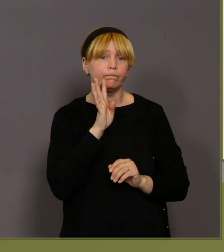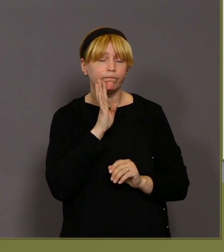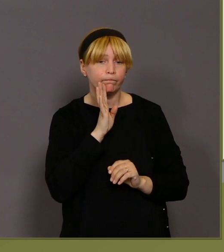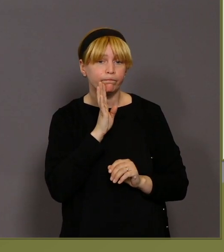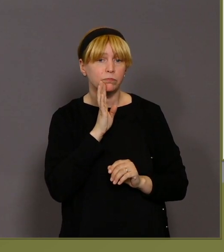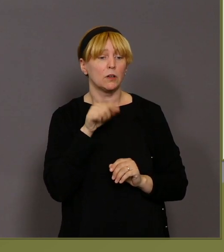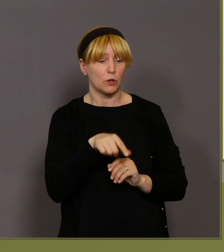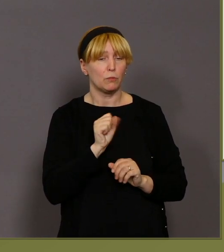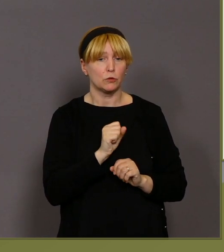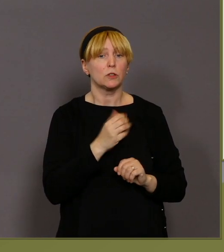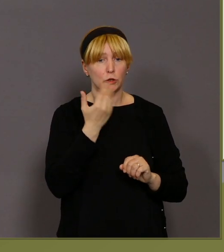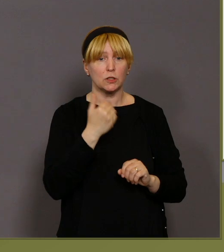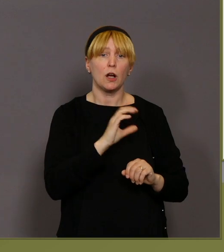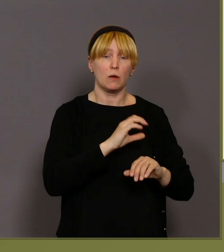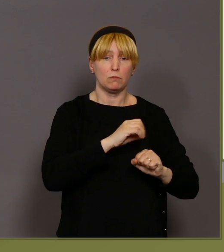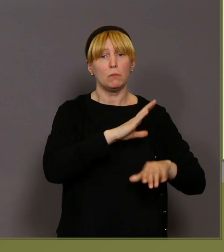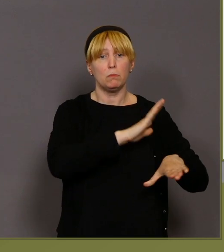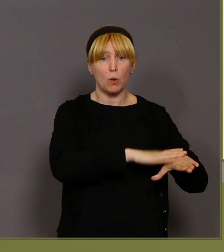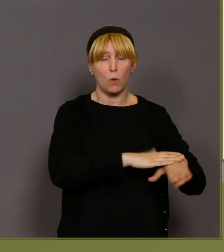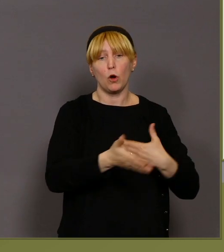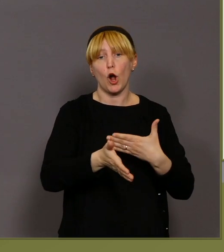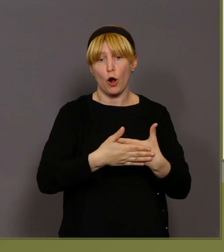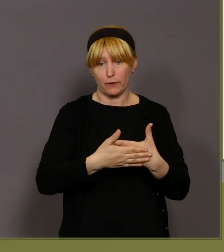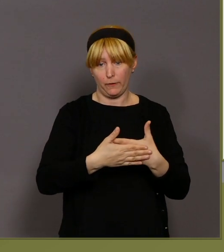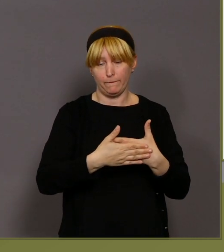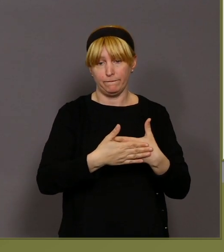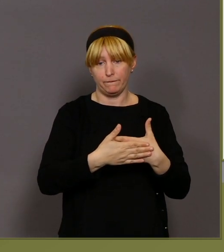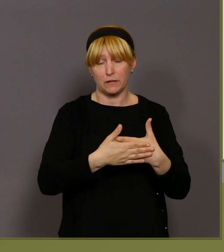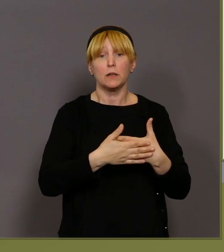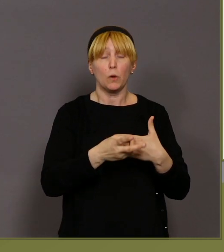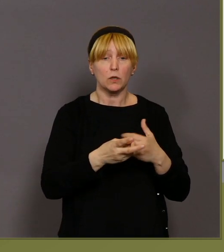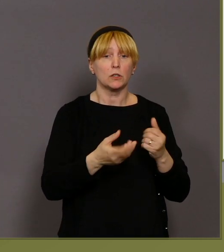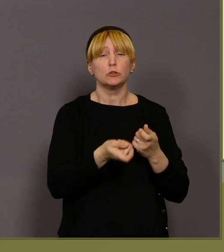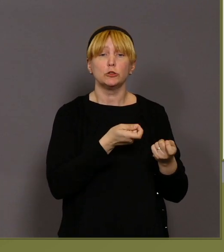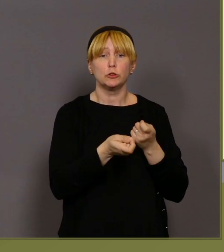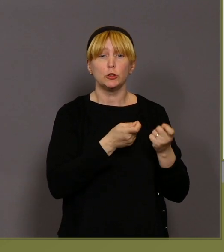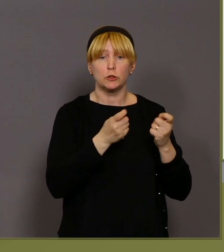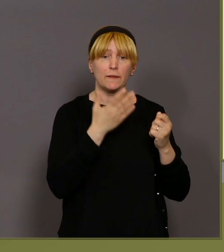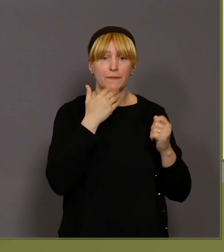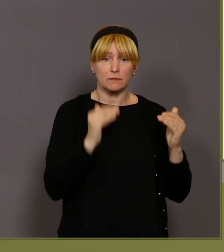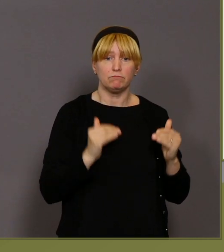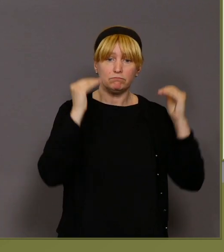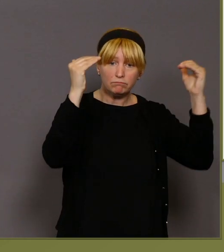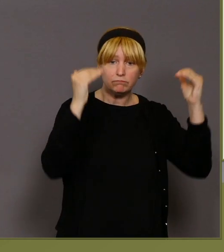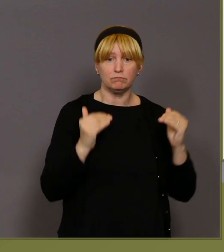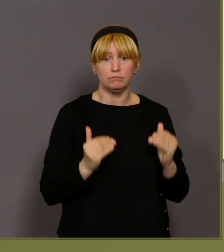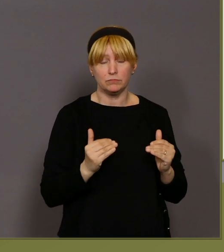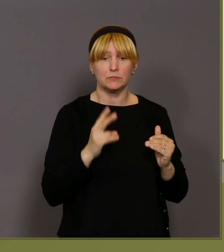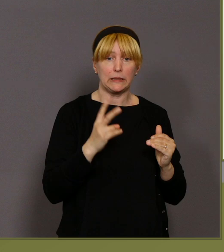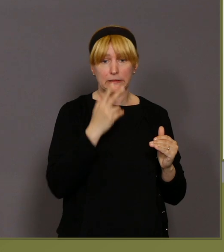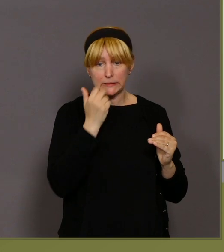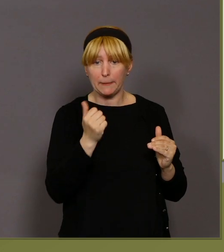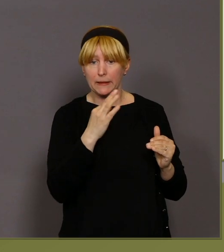able to switch it on and off, and also to control the volume and other characteristics of the speech